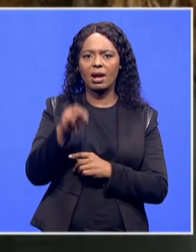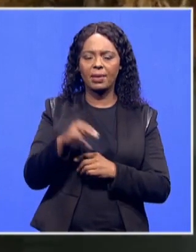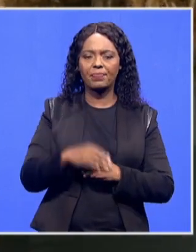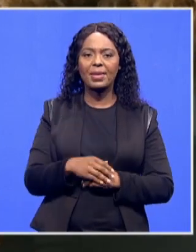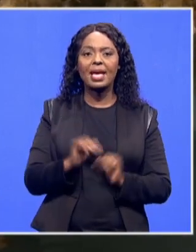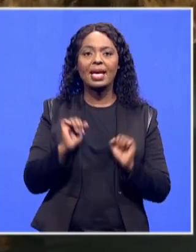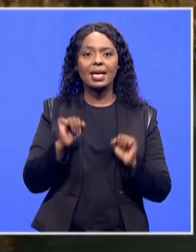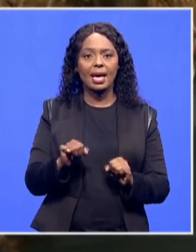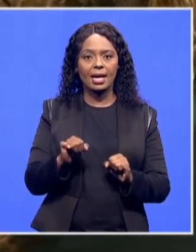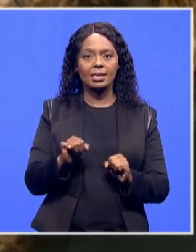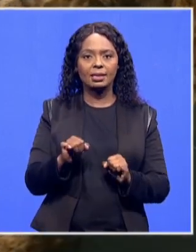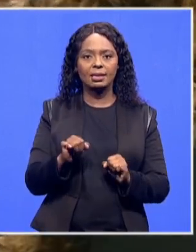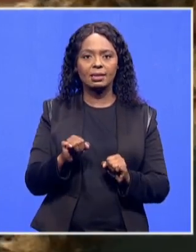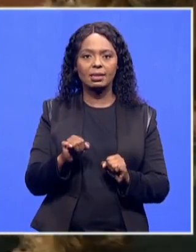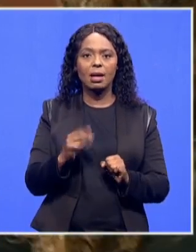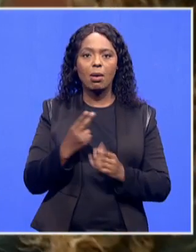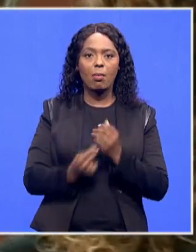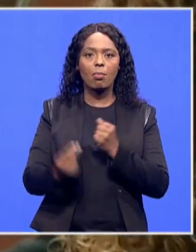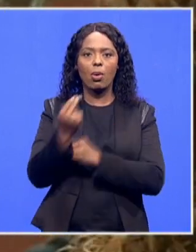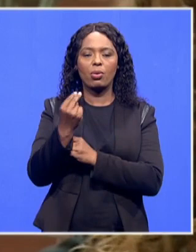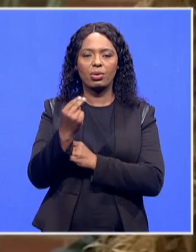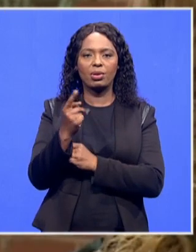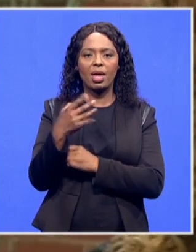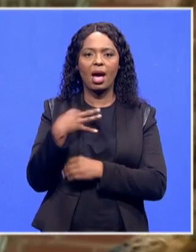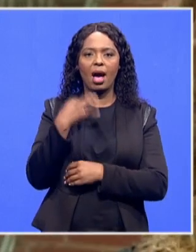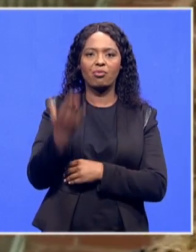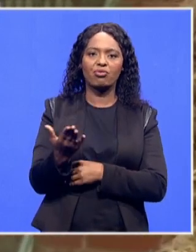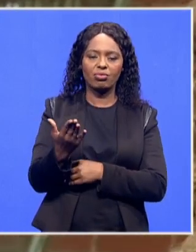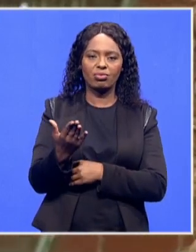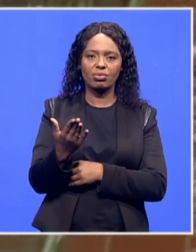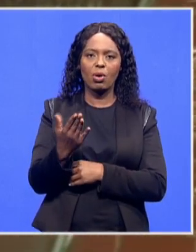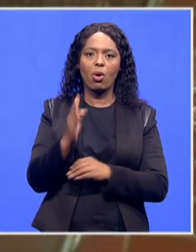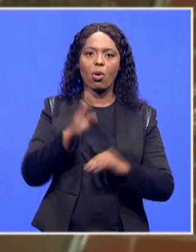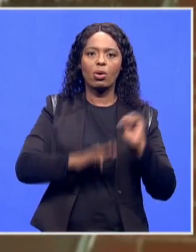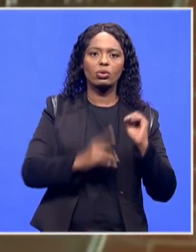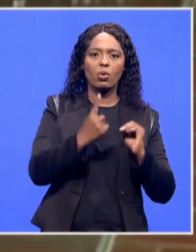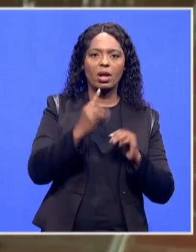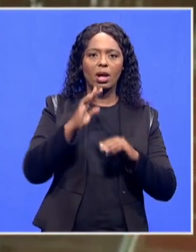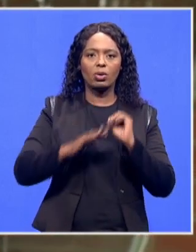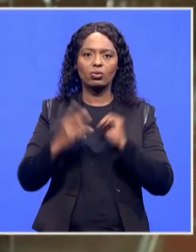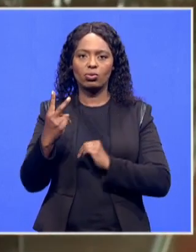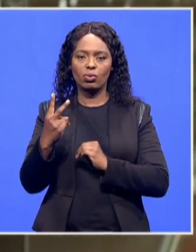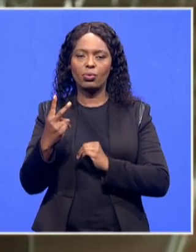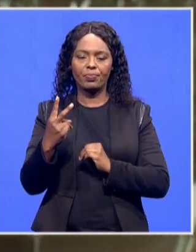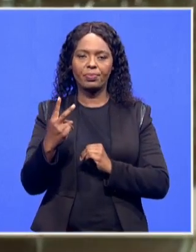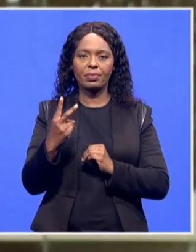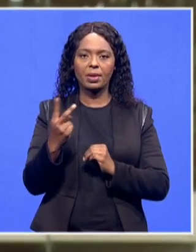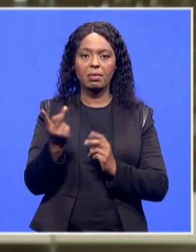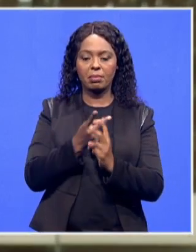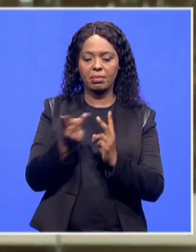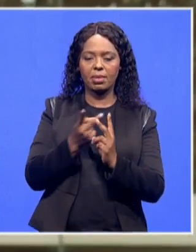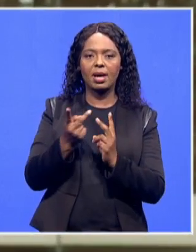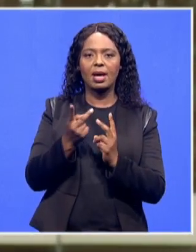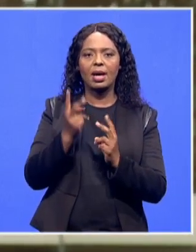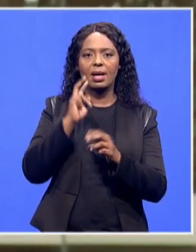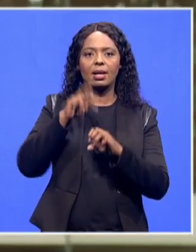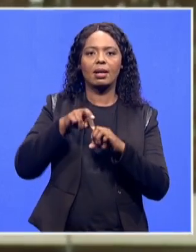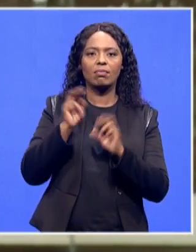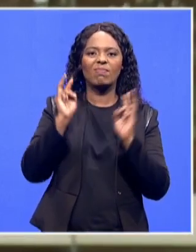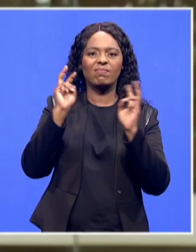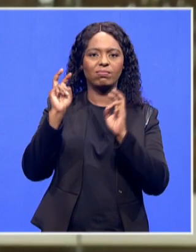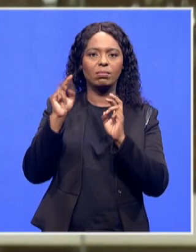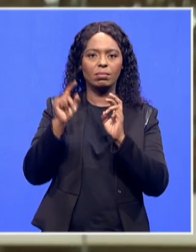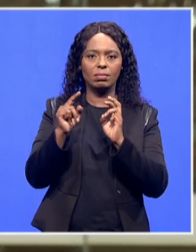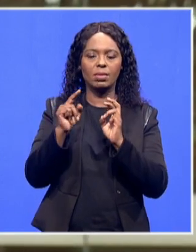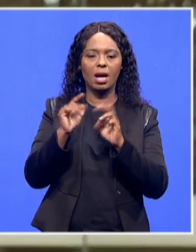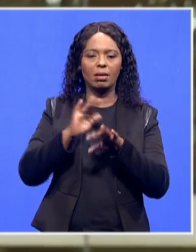sense because I think both of them brought applications, not only accused one and accused number two. So they have to deal with the issues, they have to have